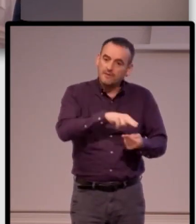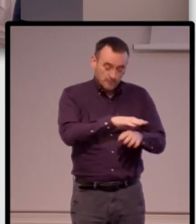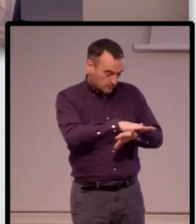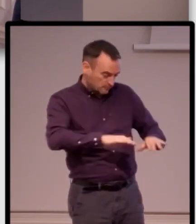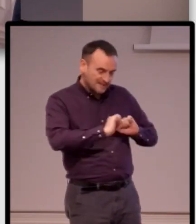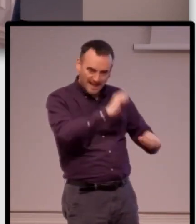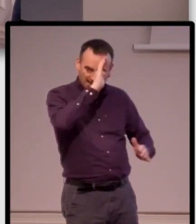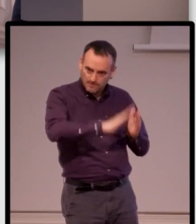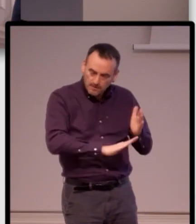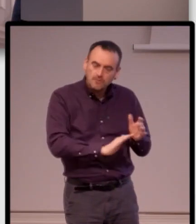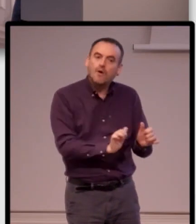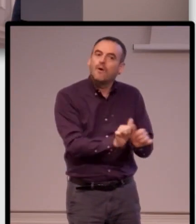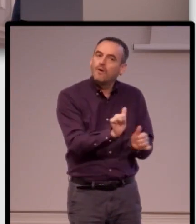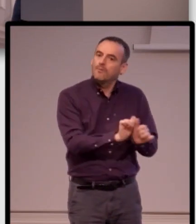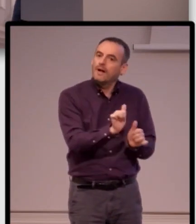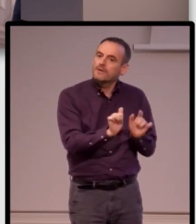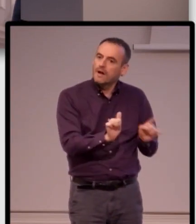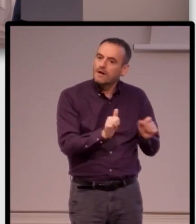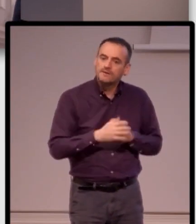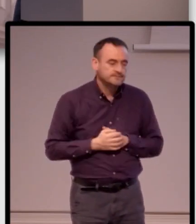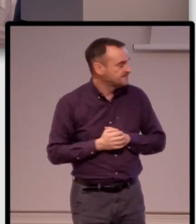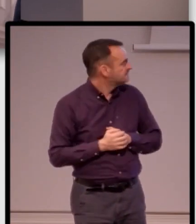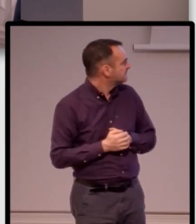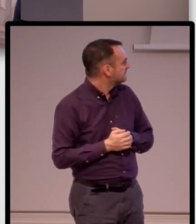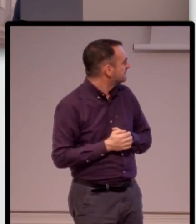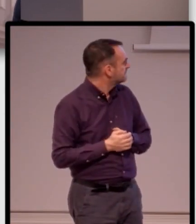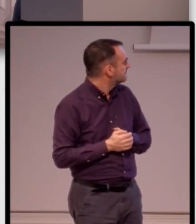children's experience of these intensive protocols.